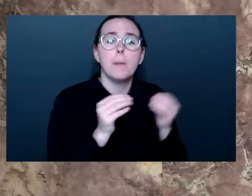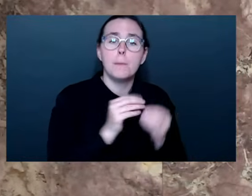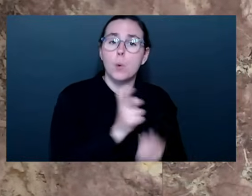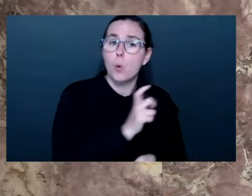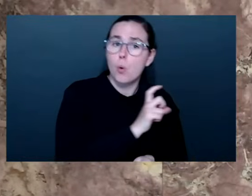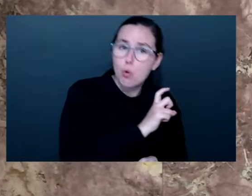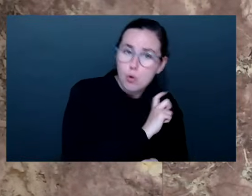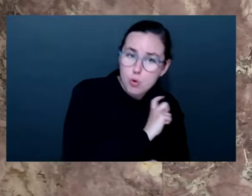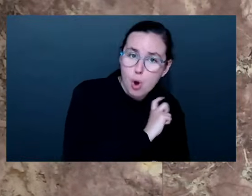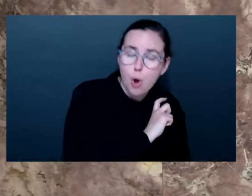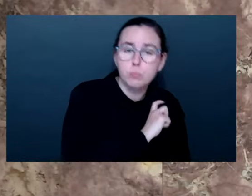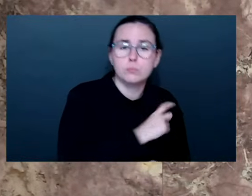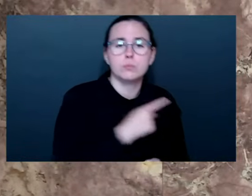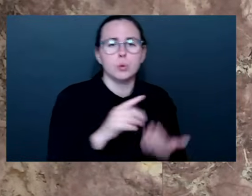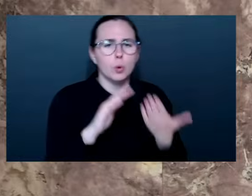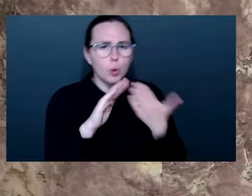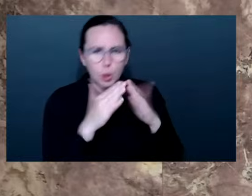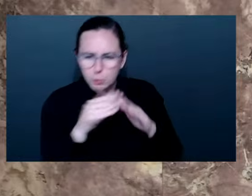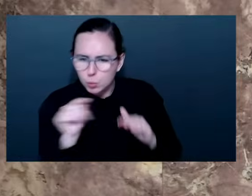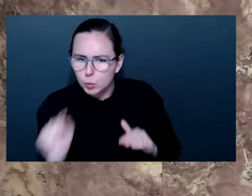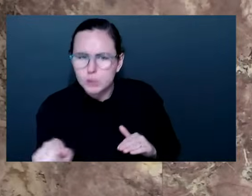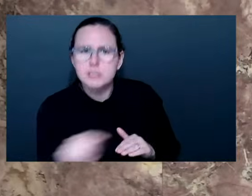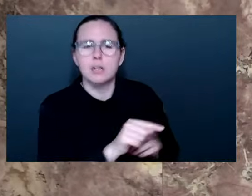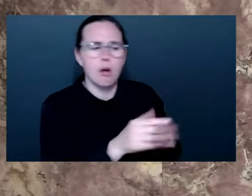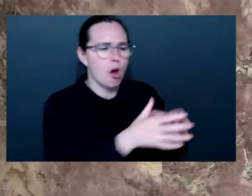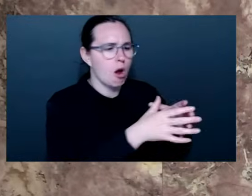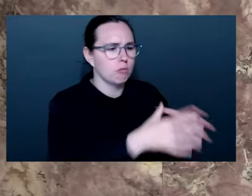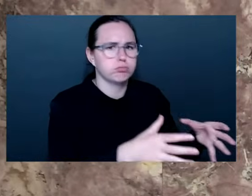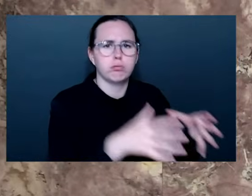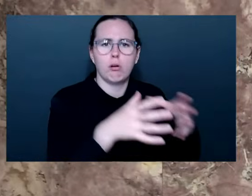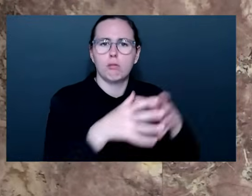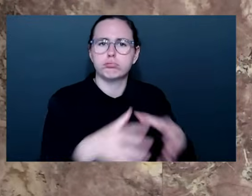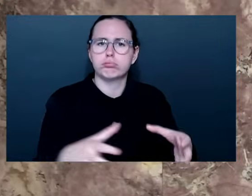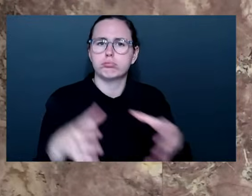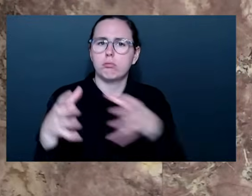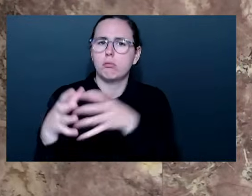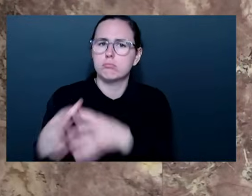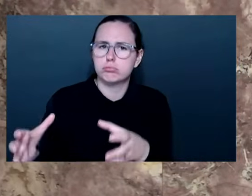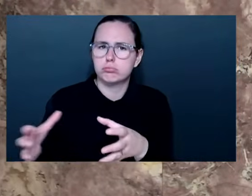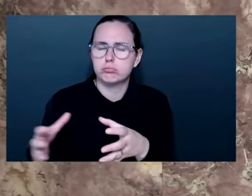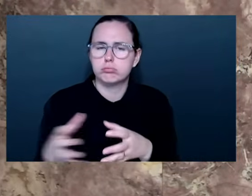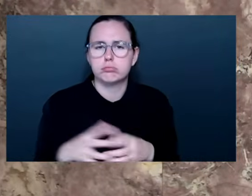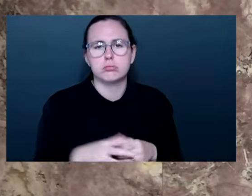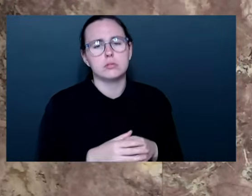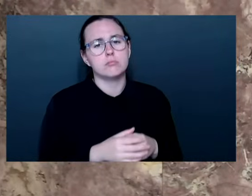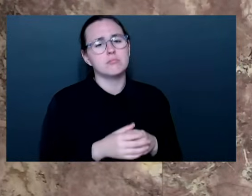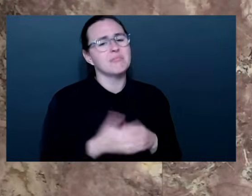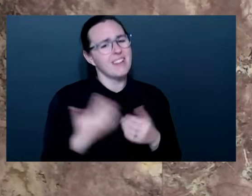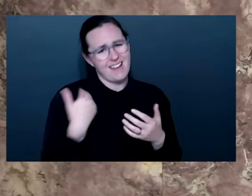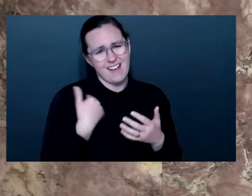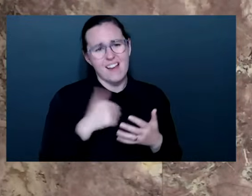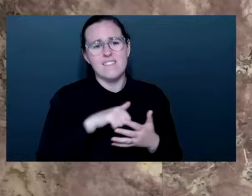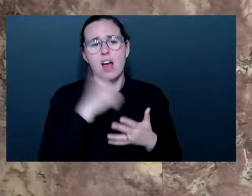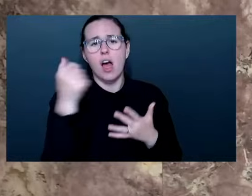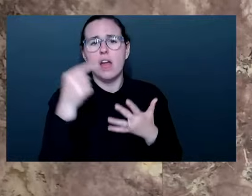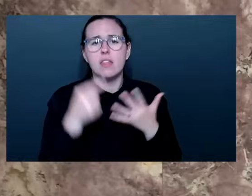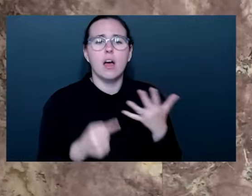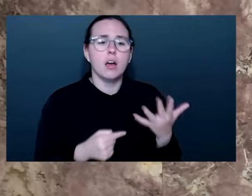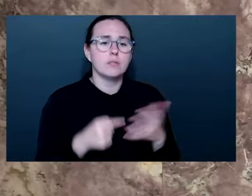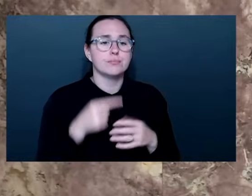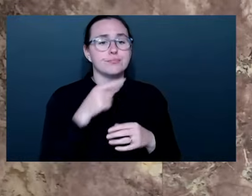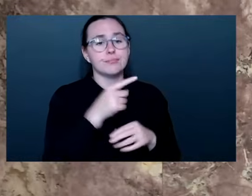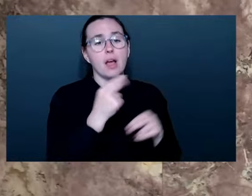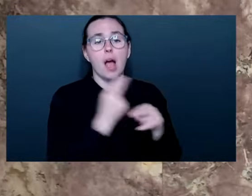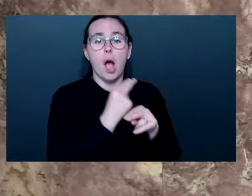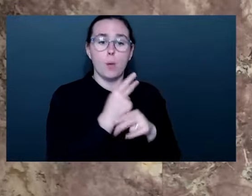invest in law enforcement, including Highway Patrol, ensuring that communities have what they need to